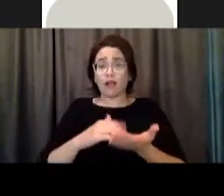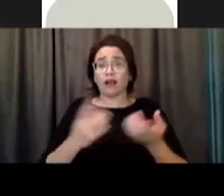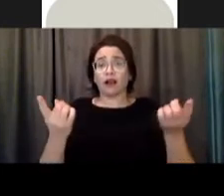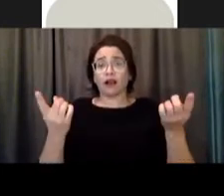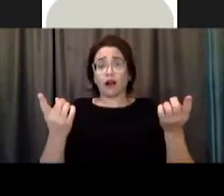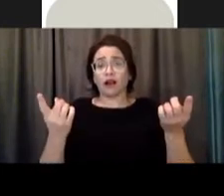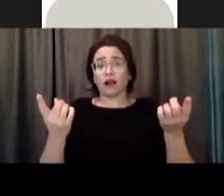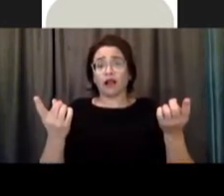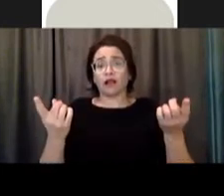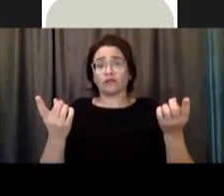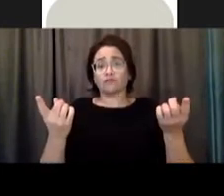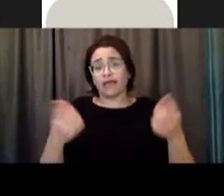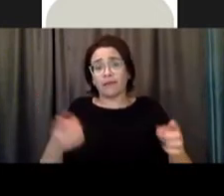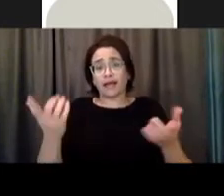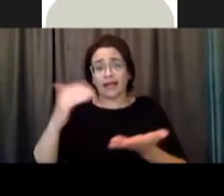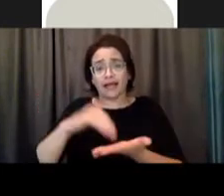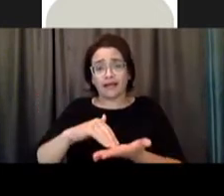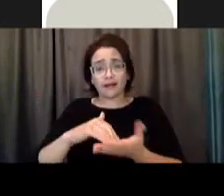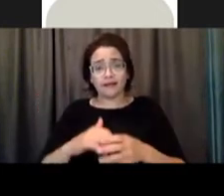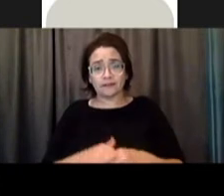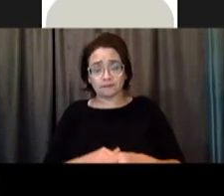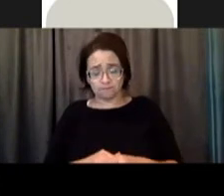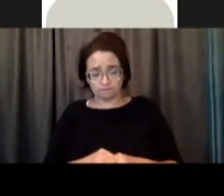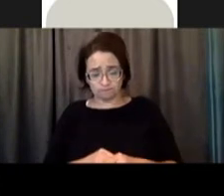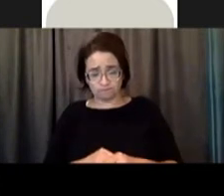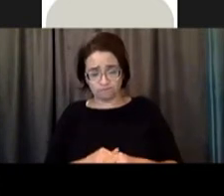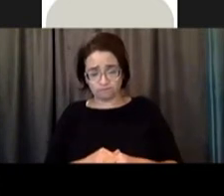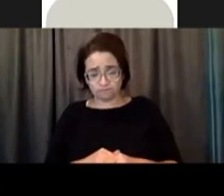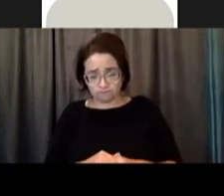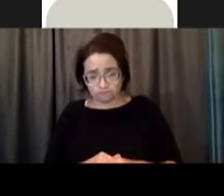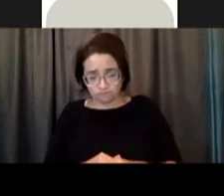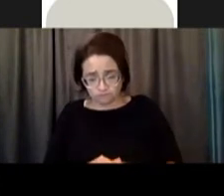raising awareness about the current situation in Ukraine.